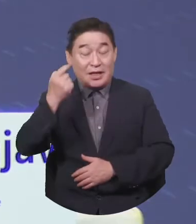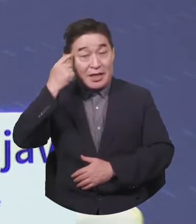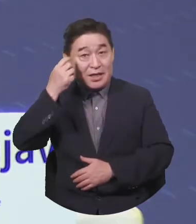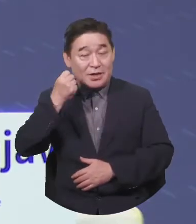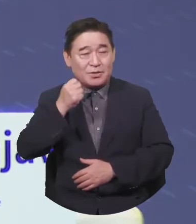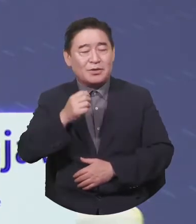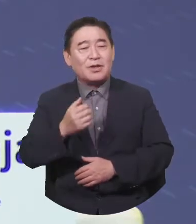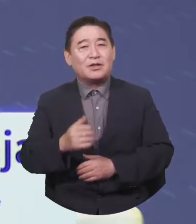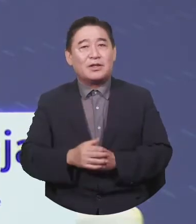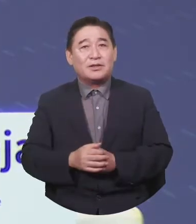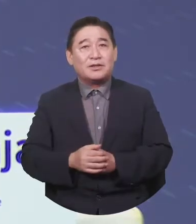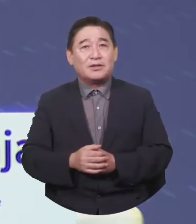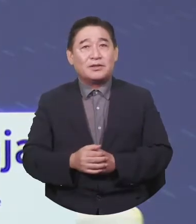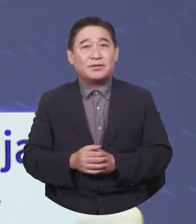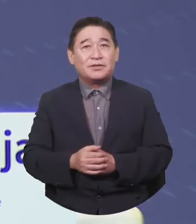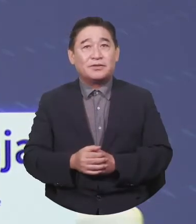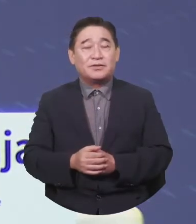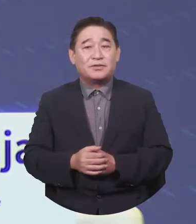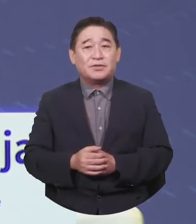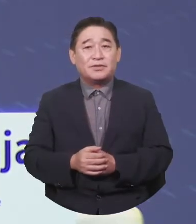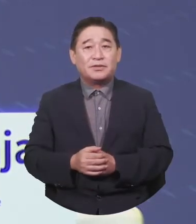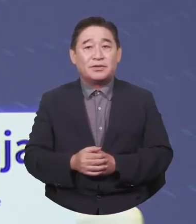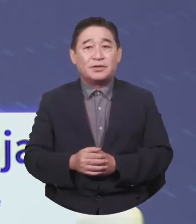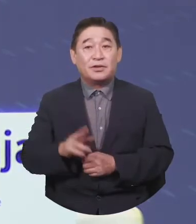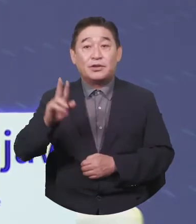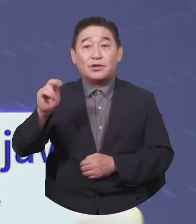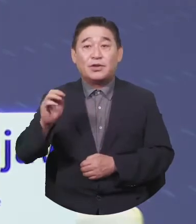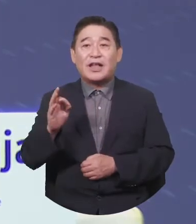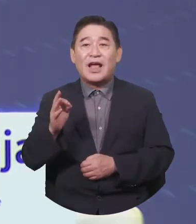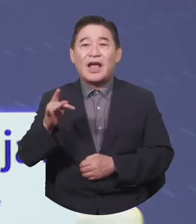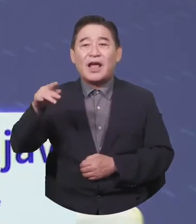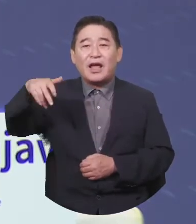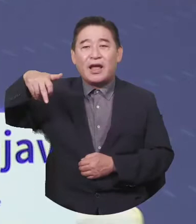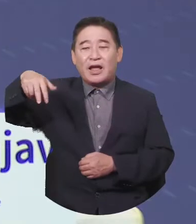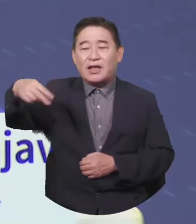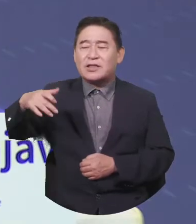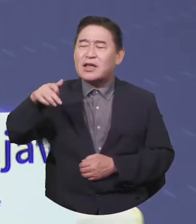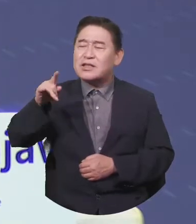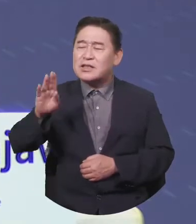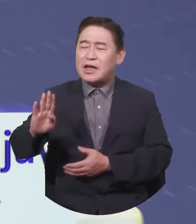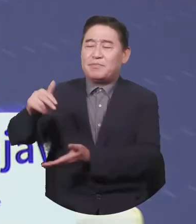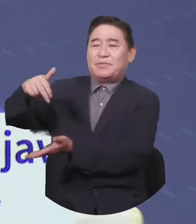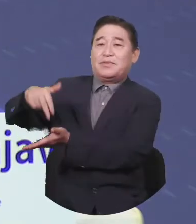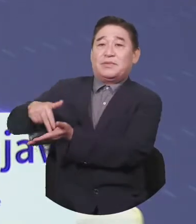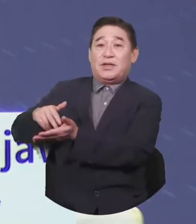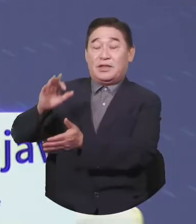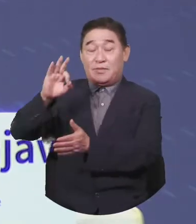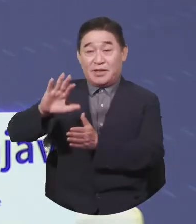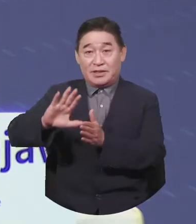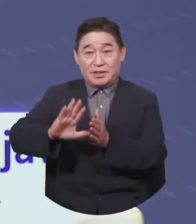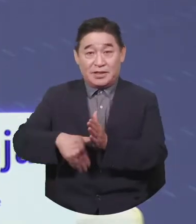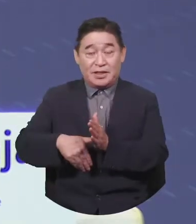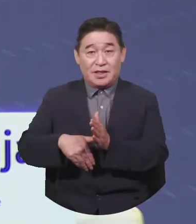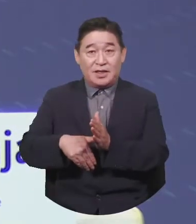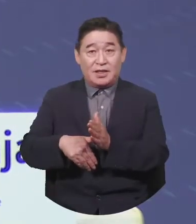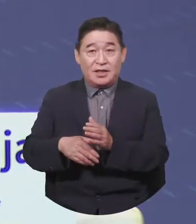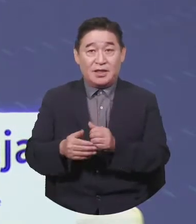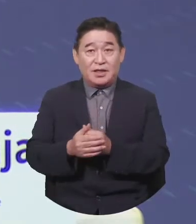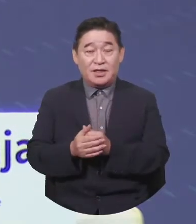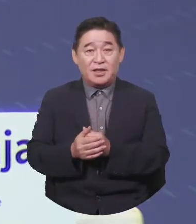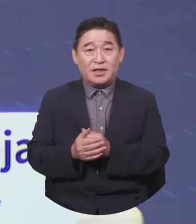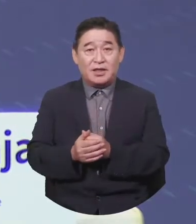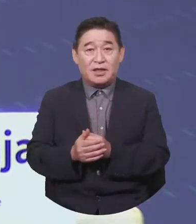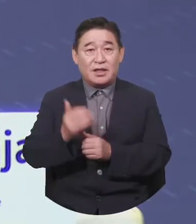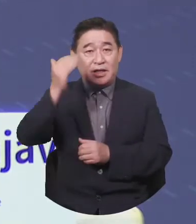end, UNESCO and East and Northeast Asia office in Korea, so we've